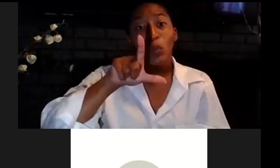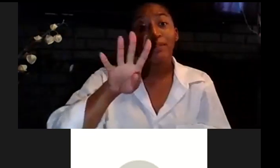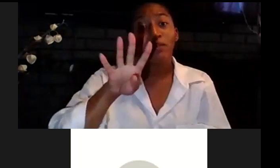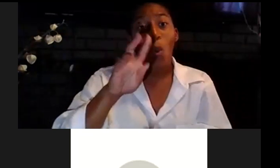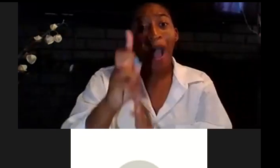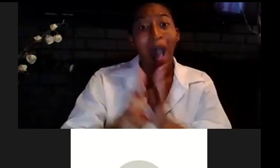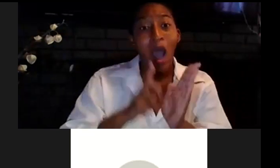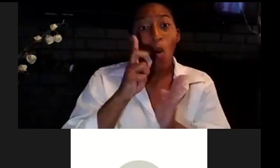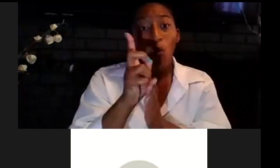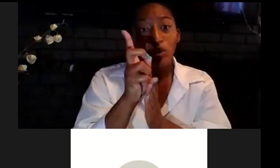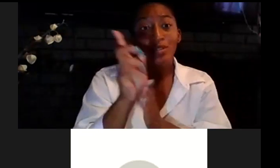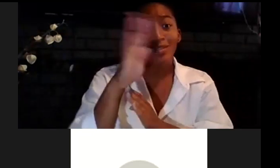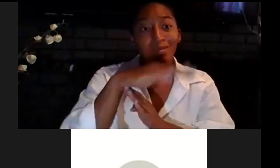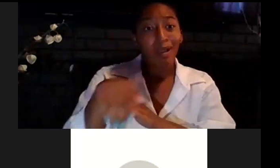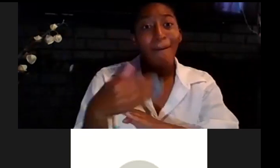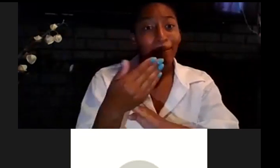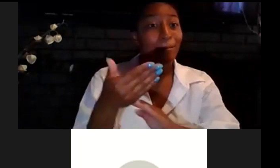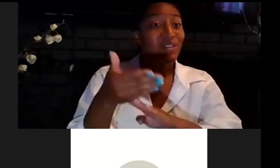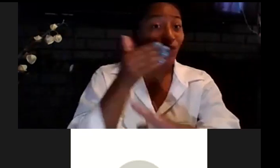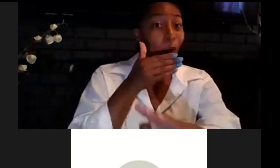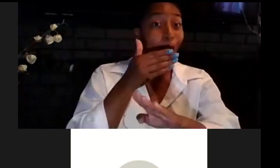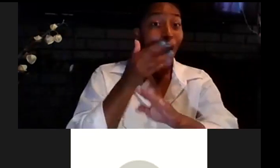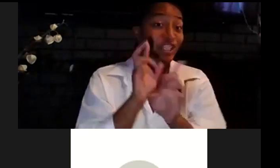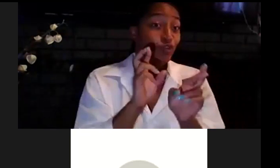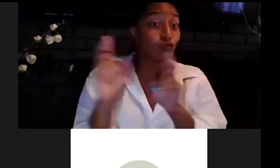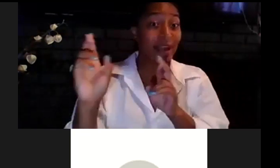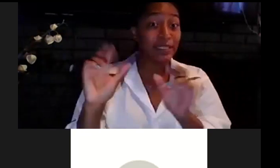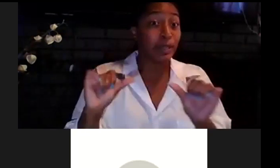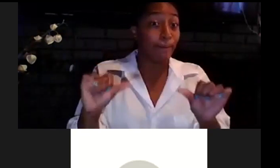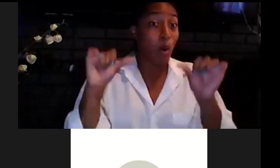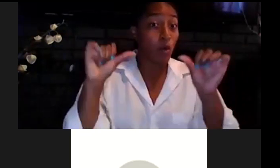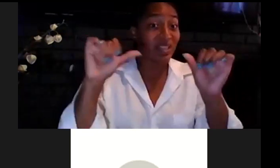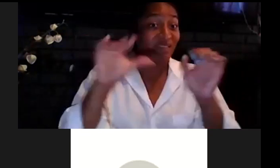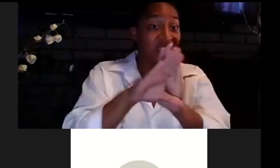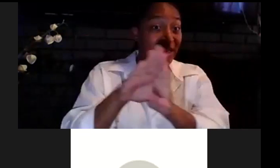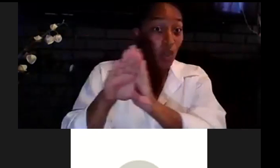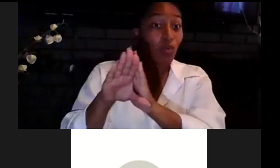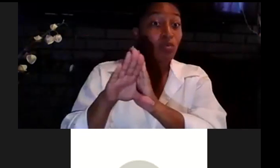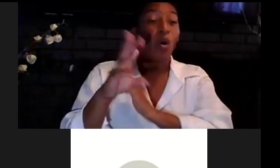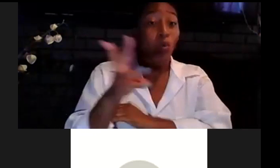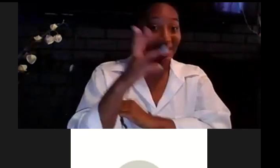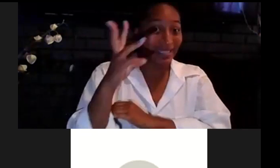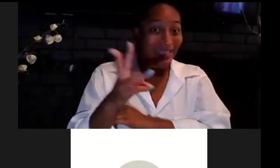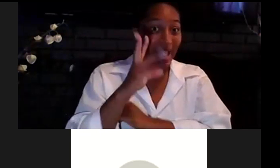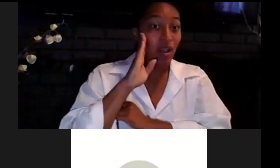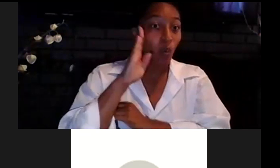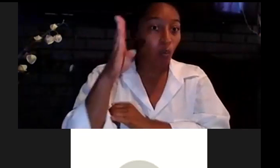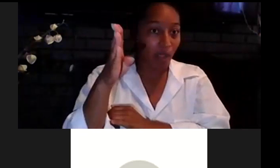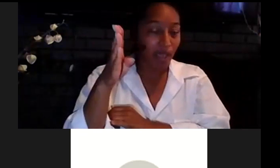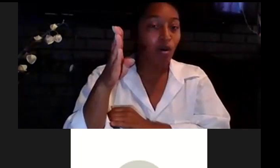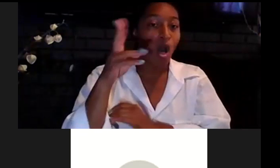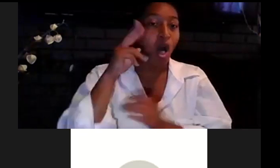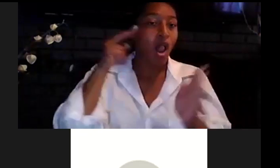me. I'll make it available in the announcements. On Wednesday, we'll take a look at how we use graphs